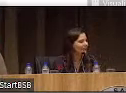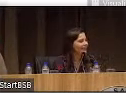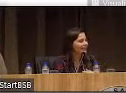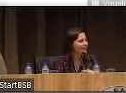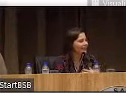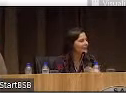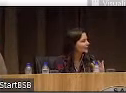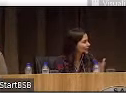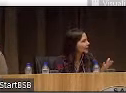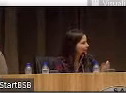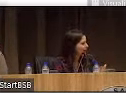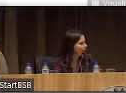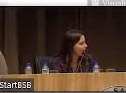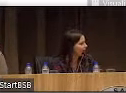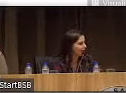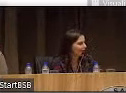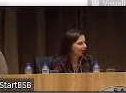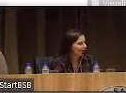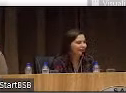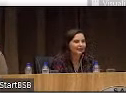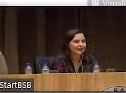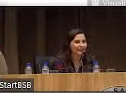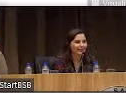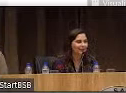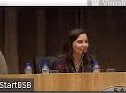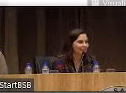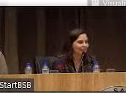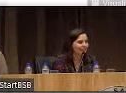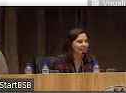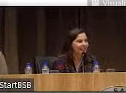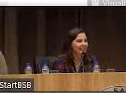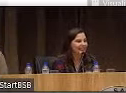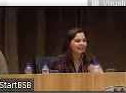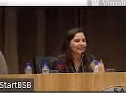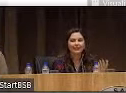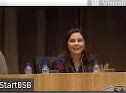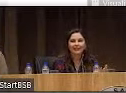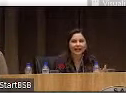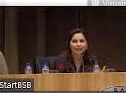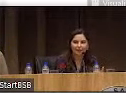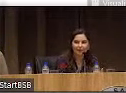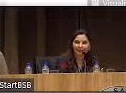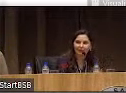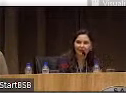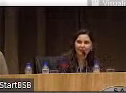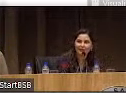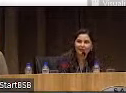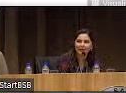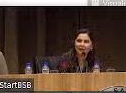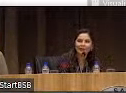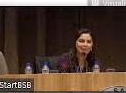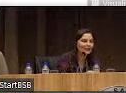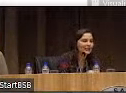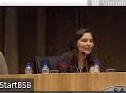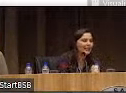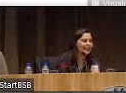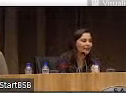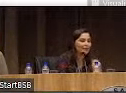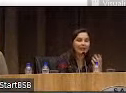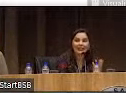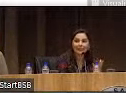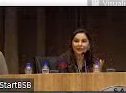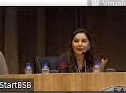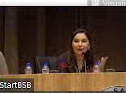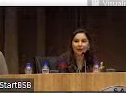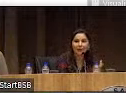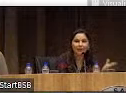need to be. We need to improve in how to relay that information in our hospital. And I want to thank